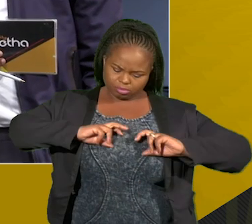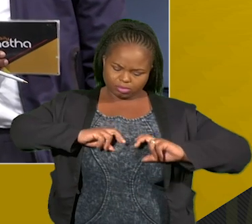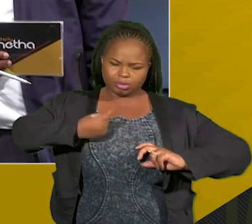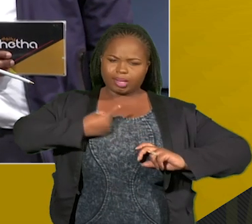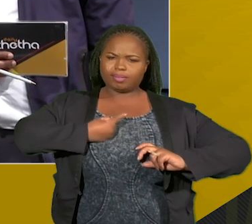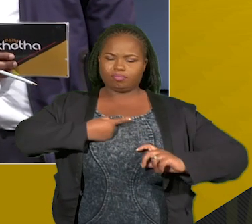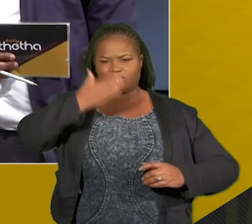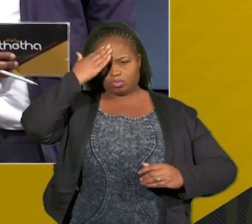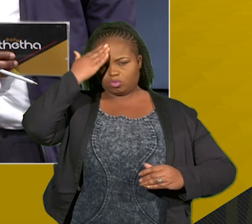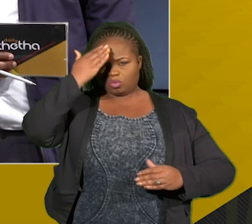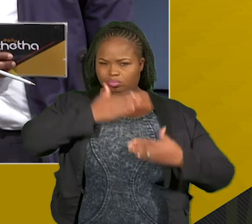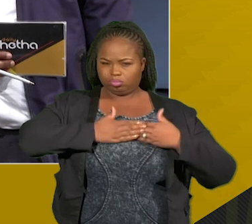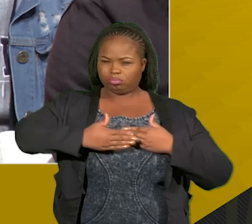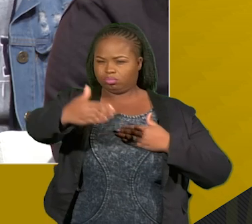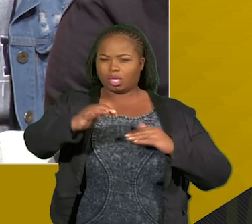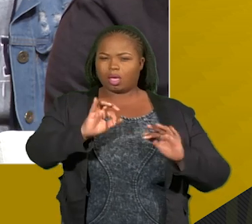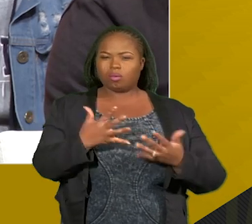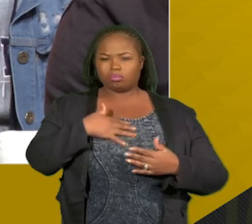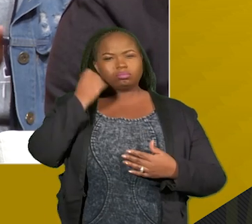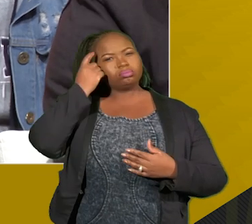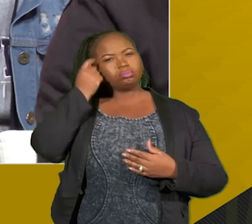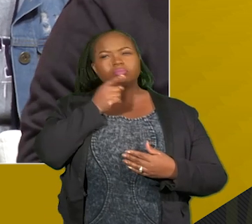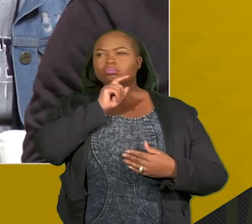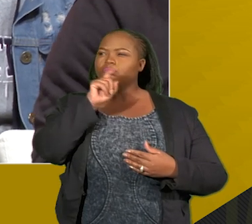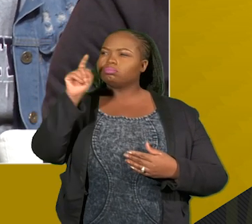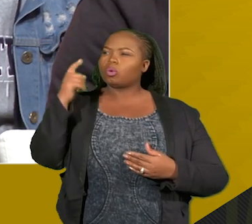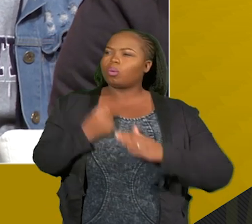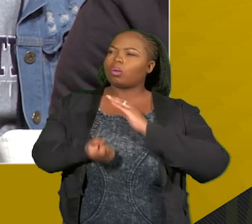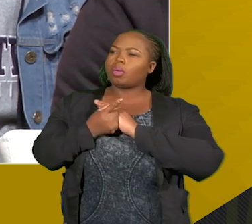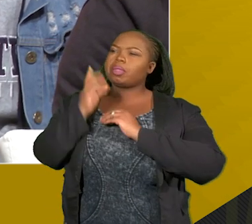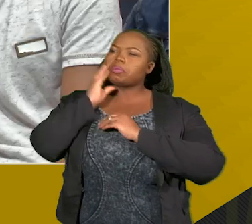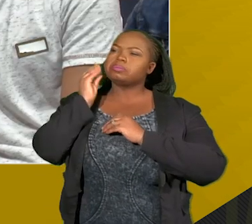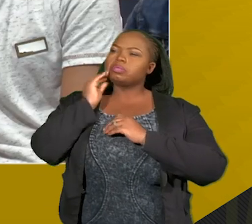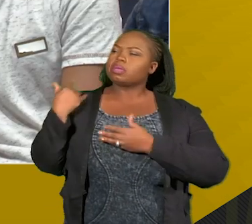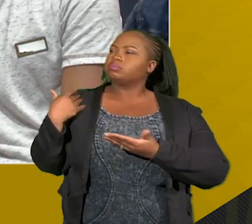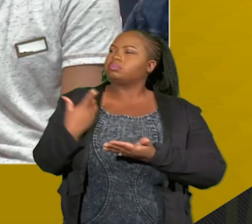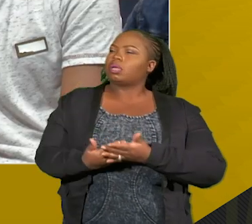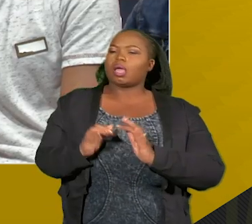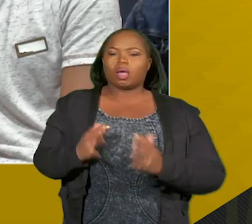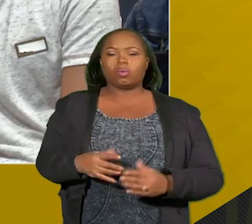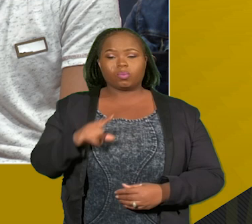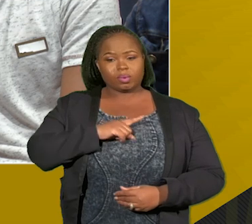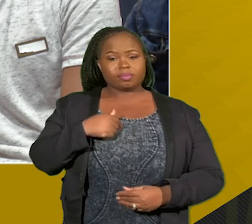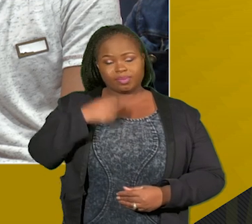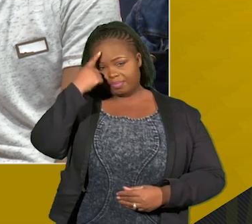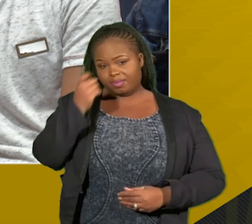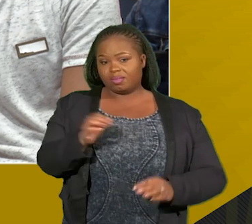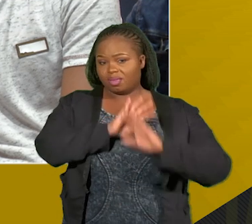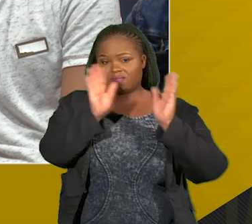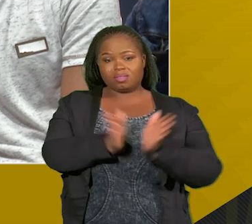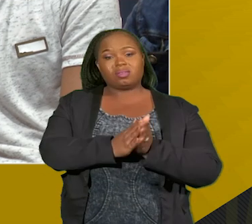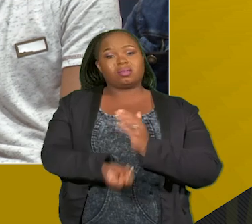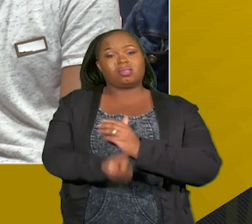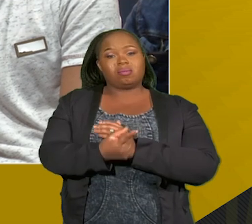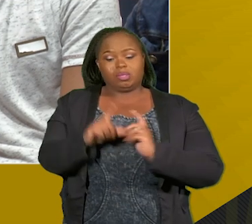inside and know where you want to go as a man and understand why certain things happen to you. I'm one person who believes that everything that happens